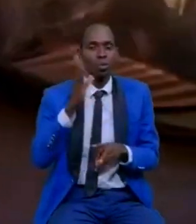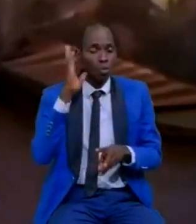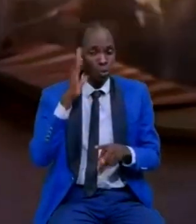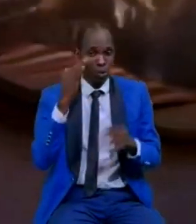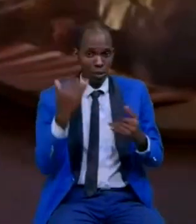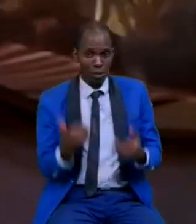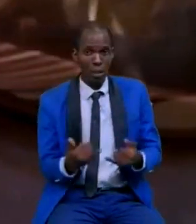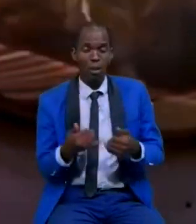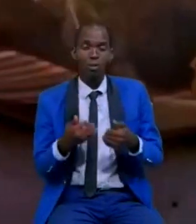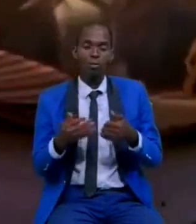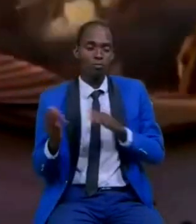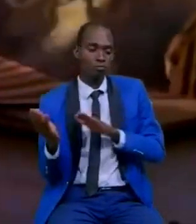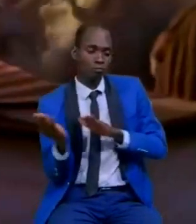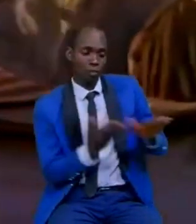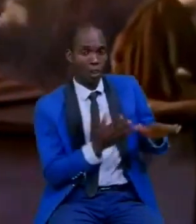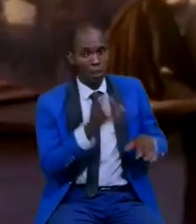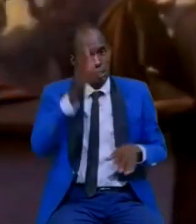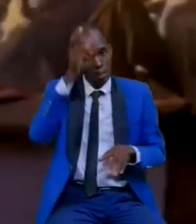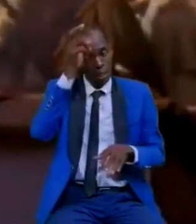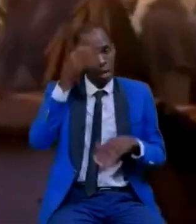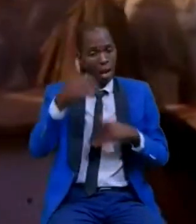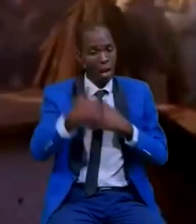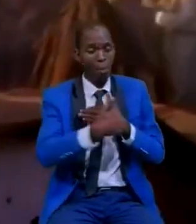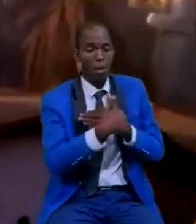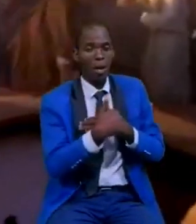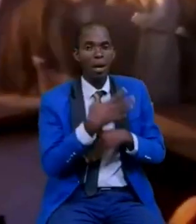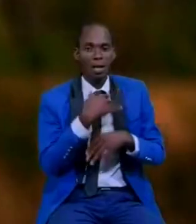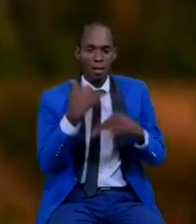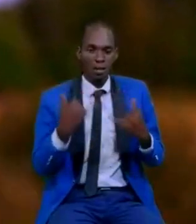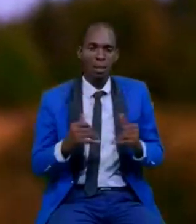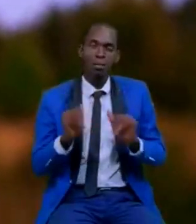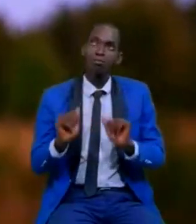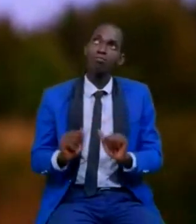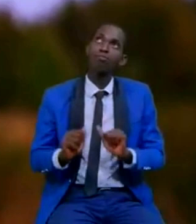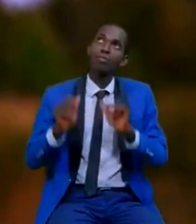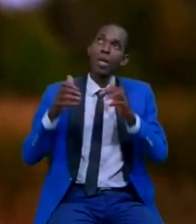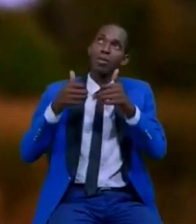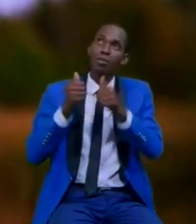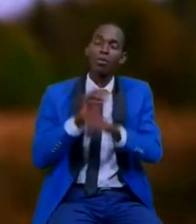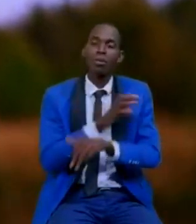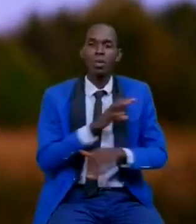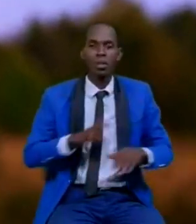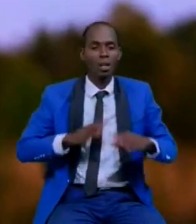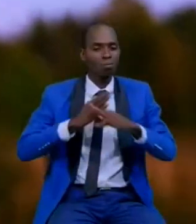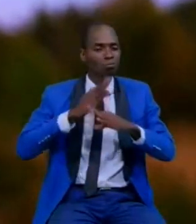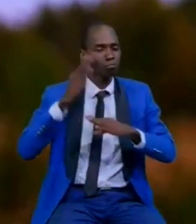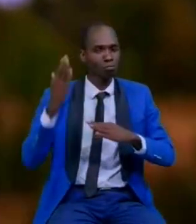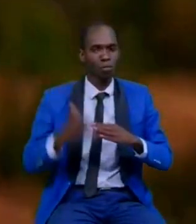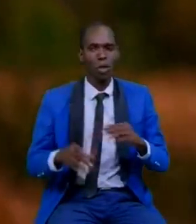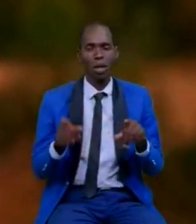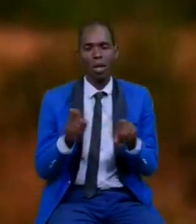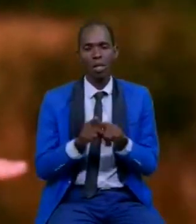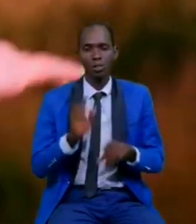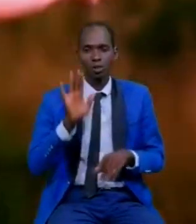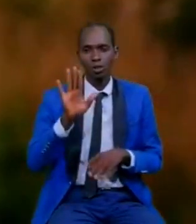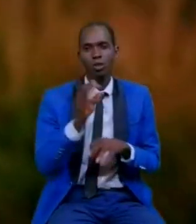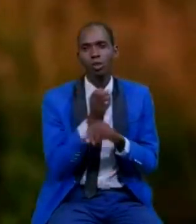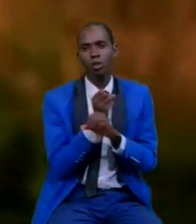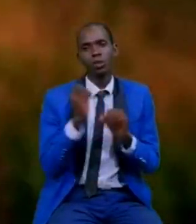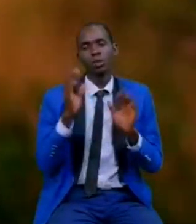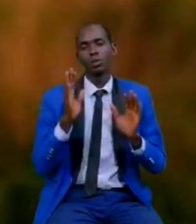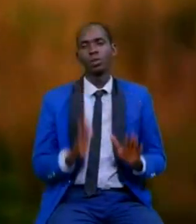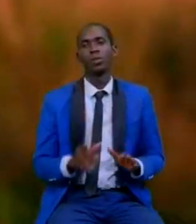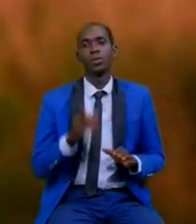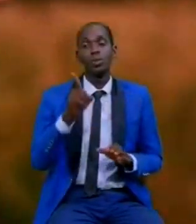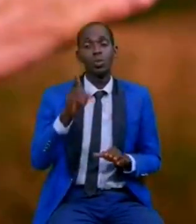were following him wholeheartedly as the Savior. They were leaving